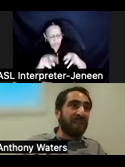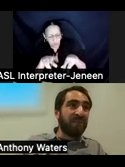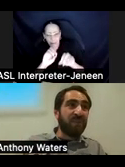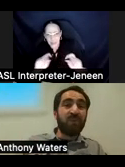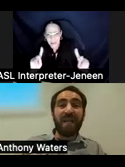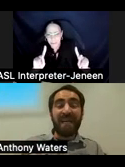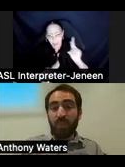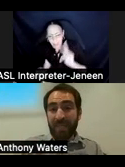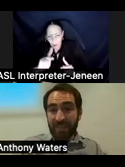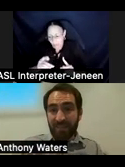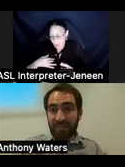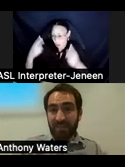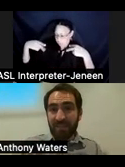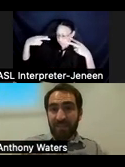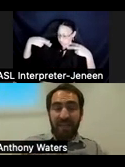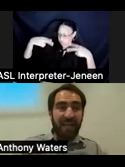they're being viewed as weak,